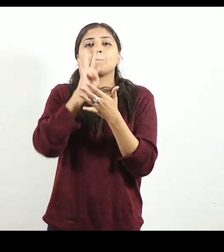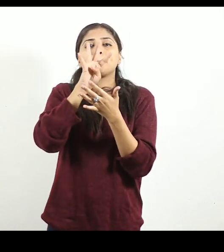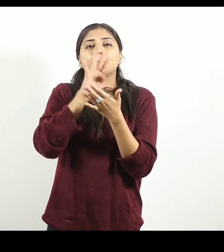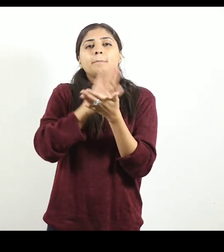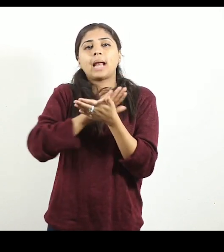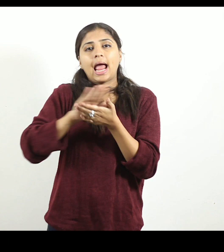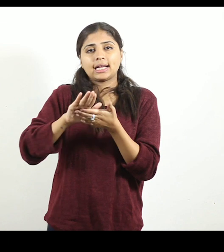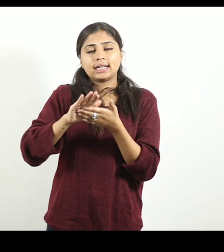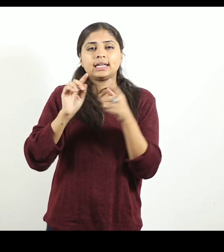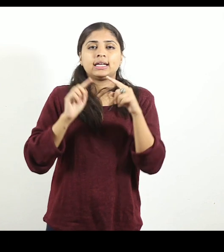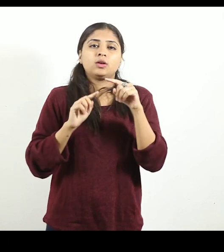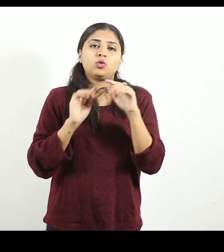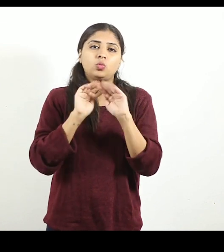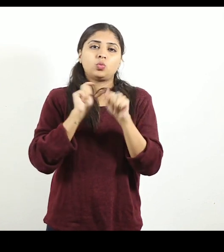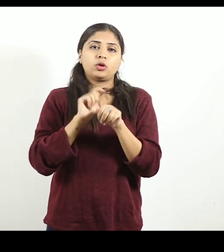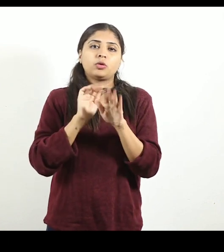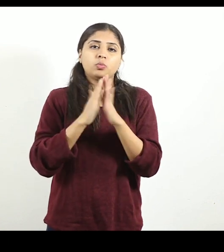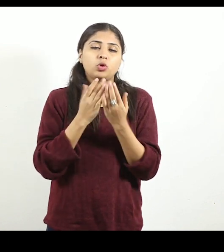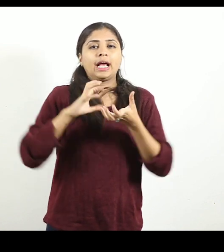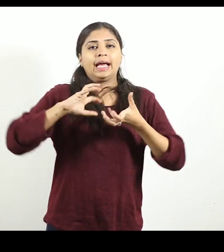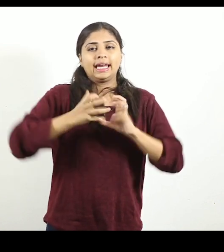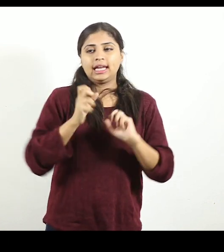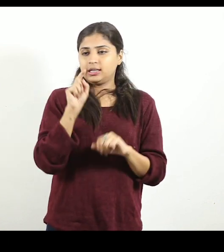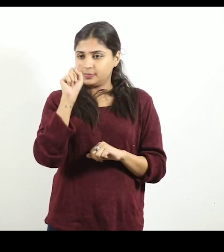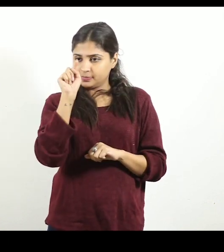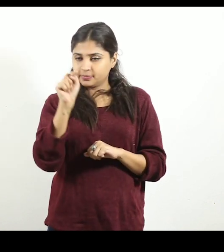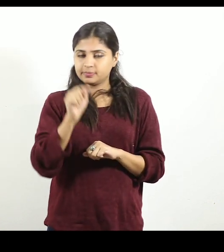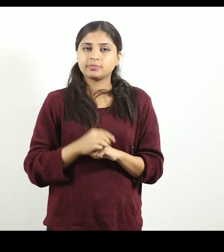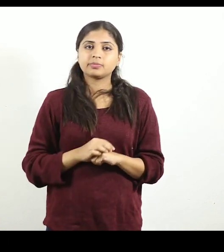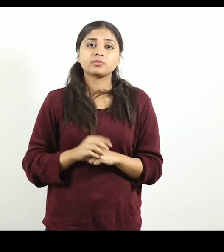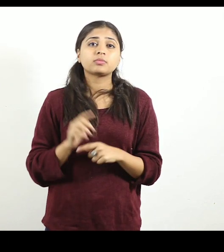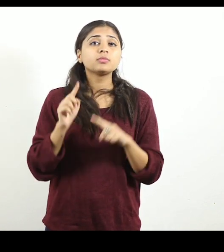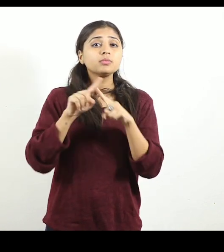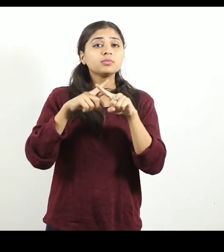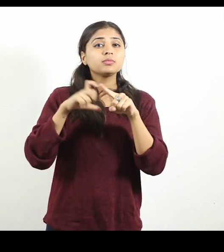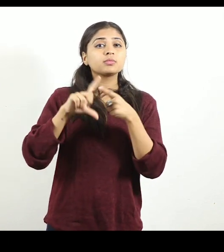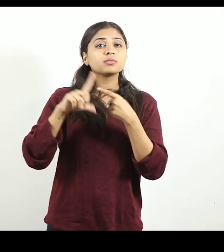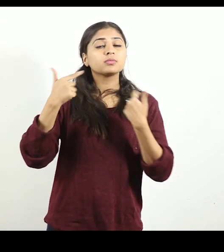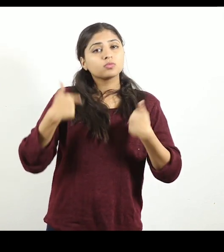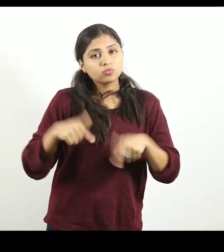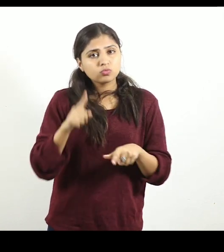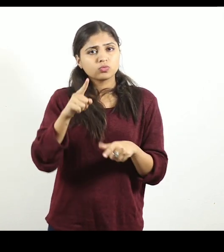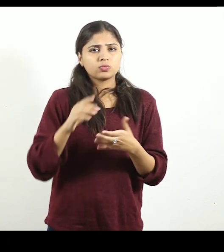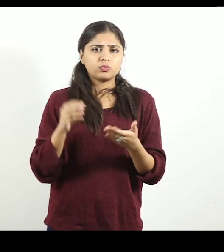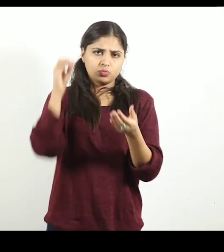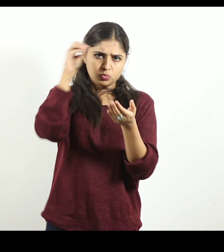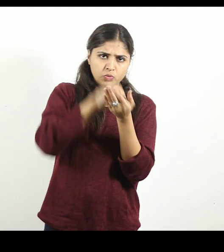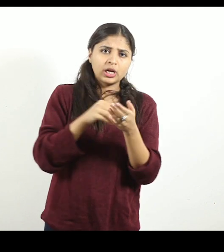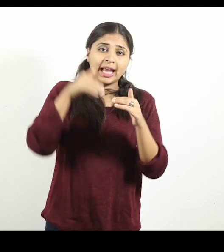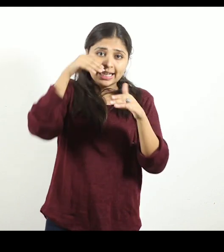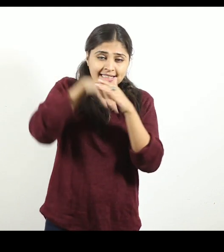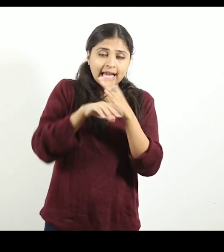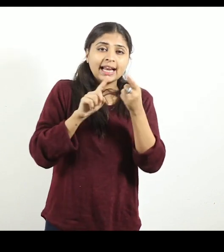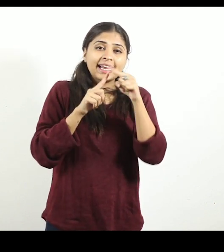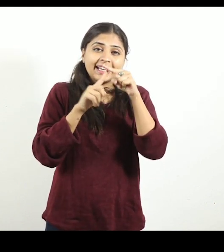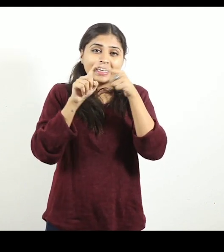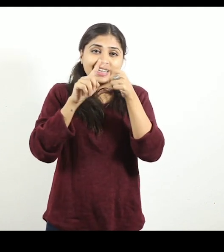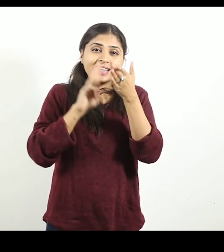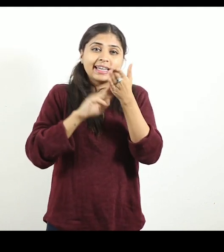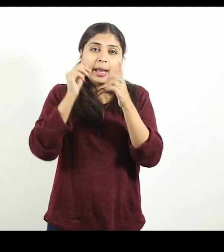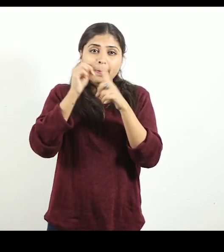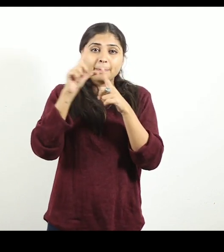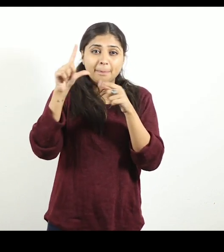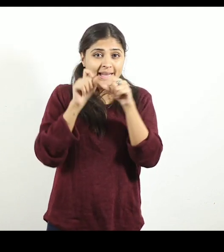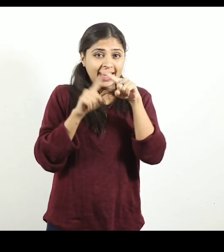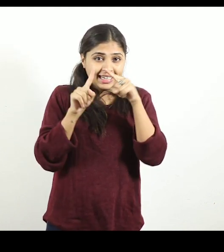Available Template, double-click Blank Workbook or click Create. Find and apply a template. Excel allows you to